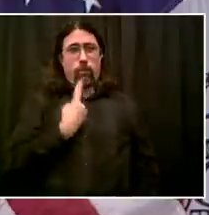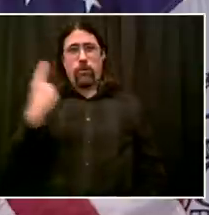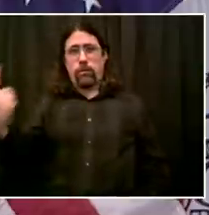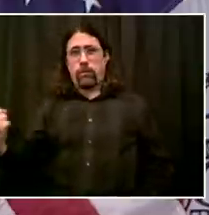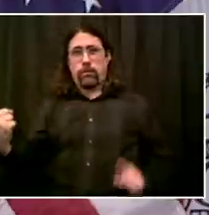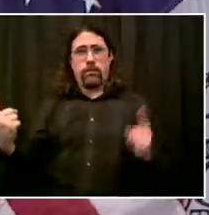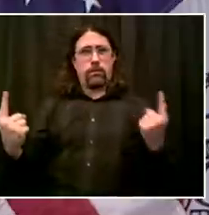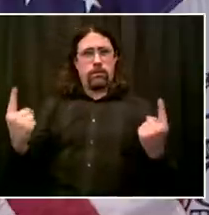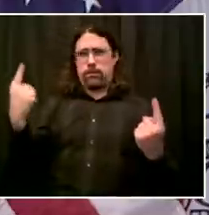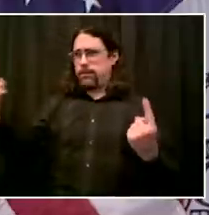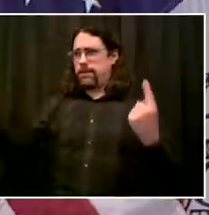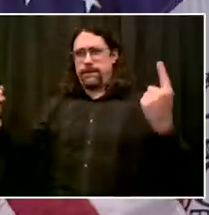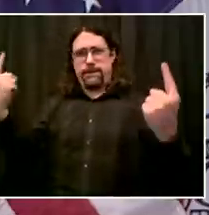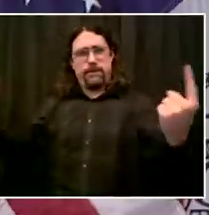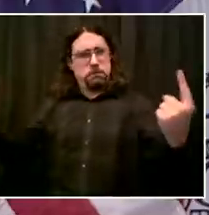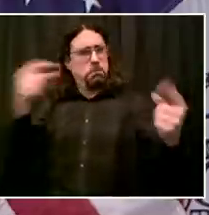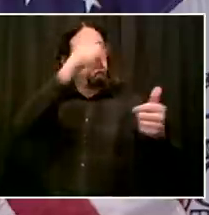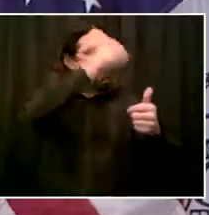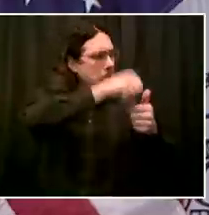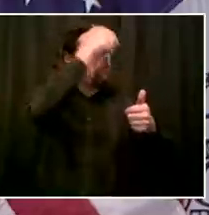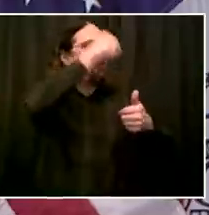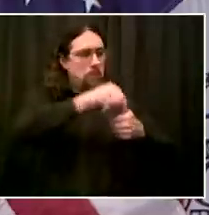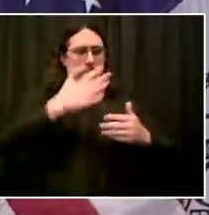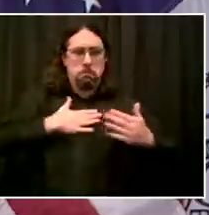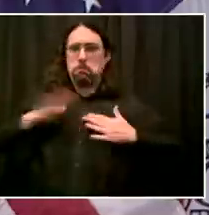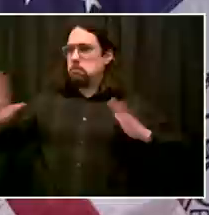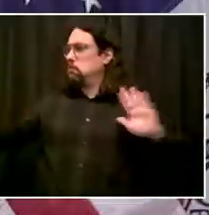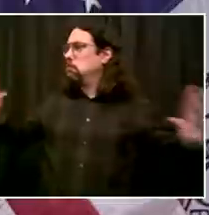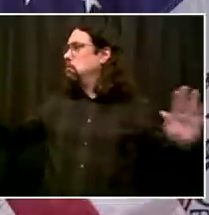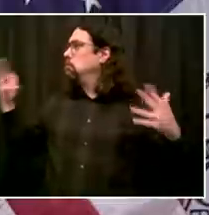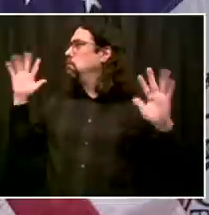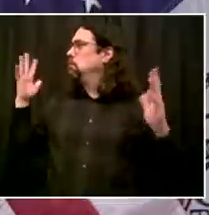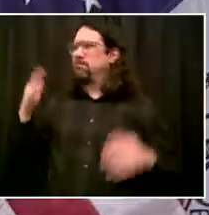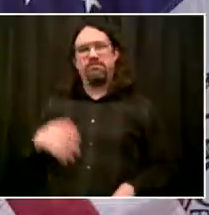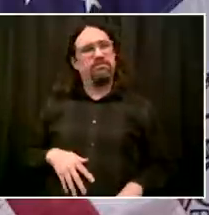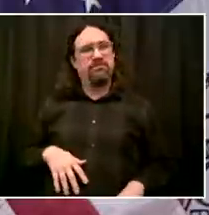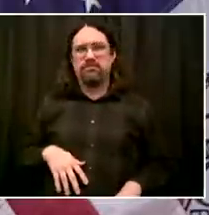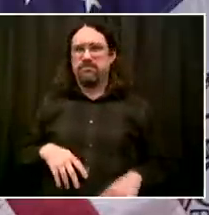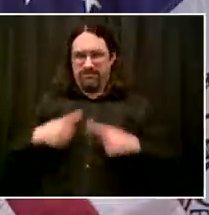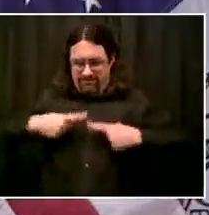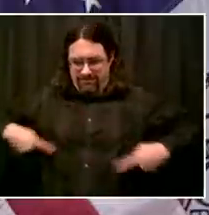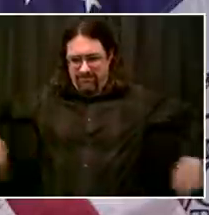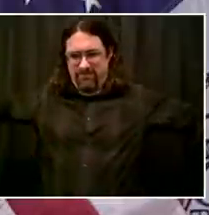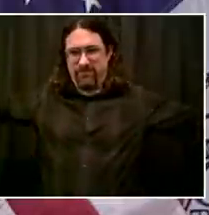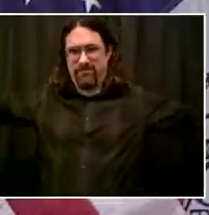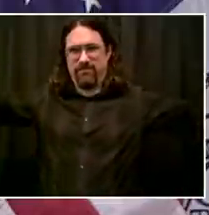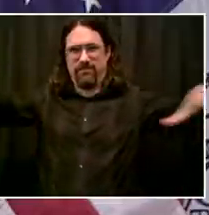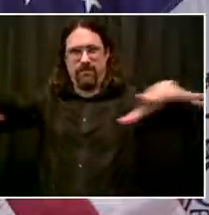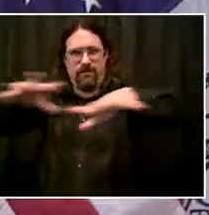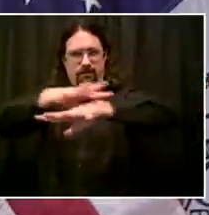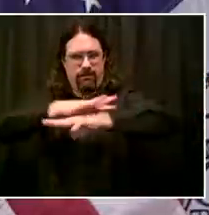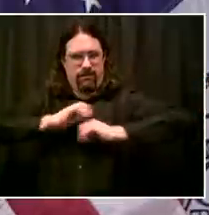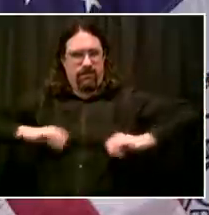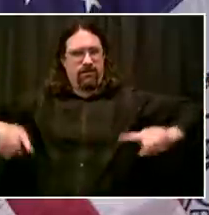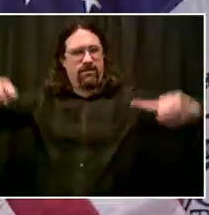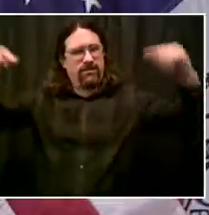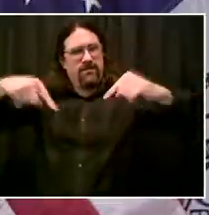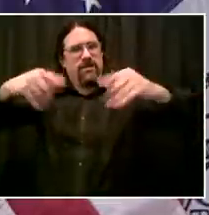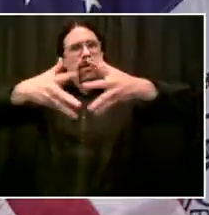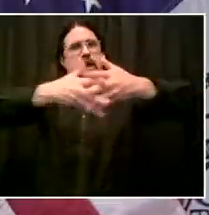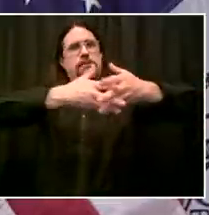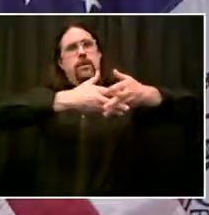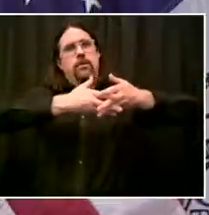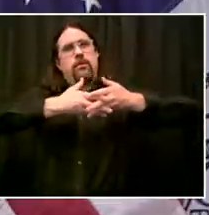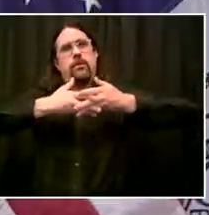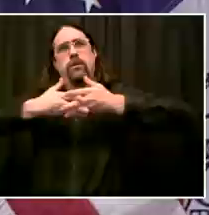live here in our city, over 200,000 veterans in New York City. And we every day